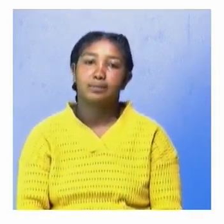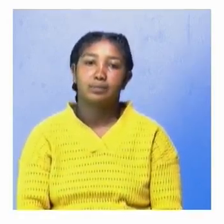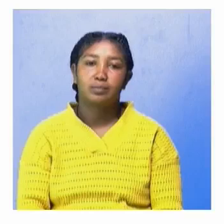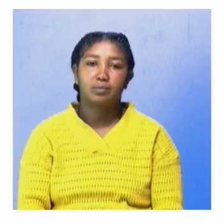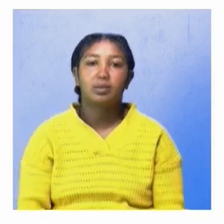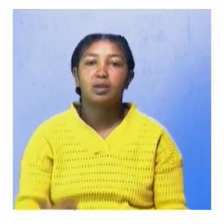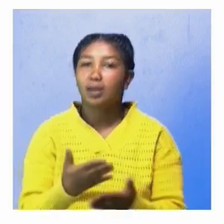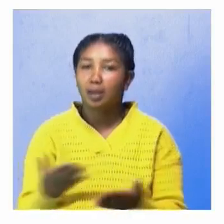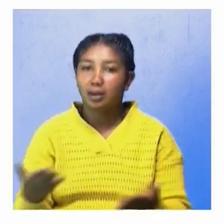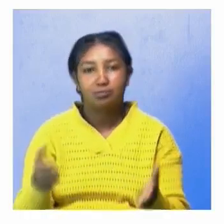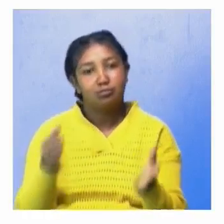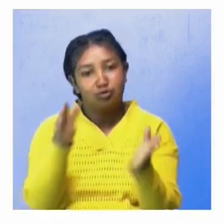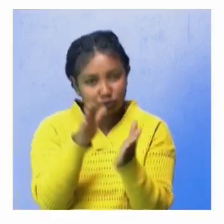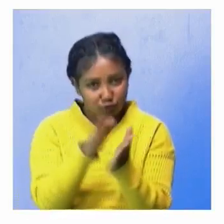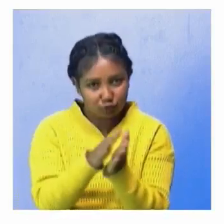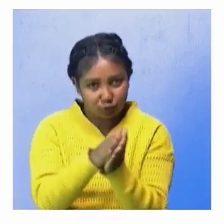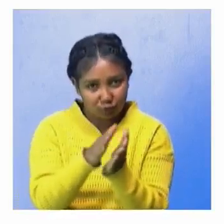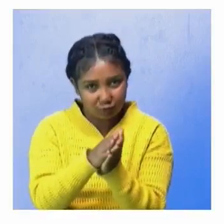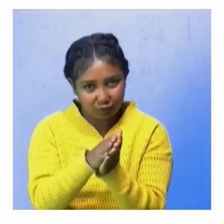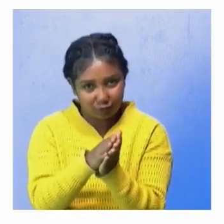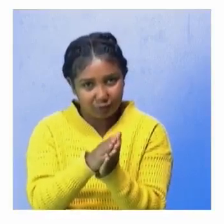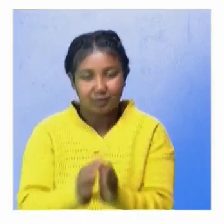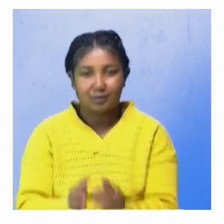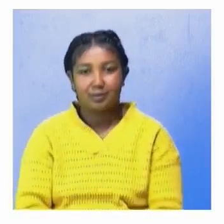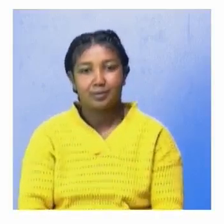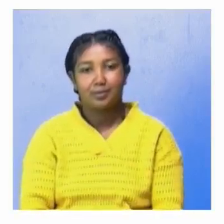where? To school.